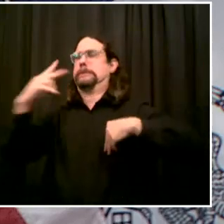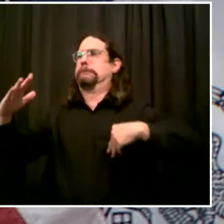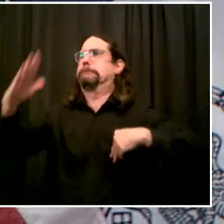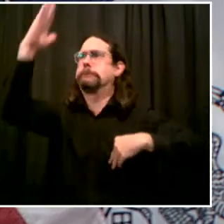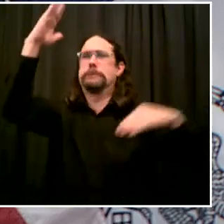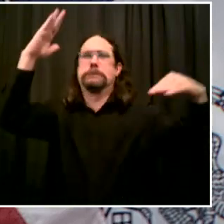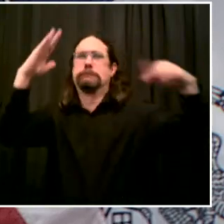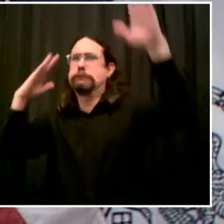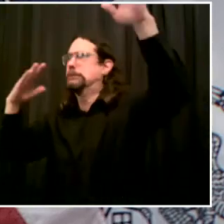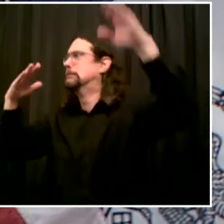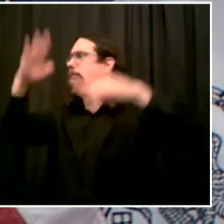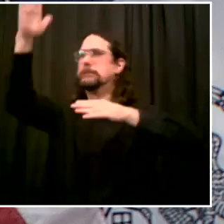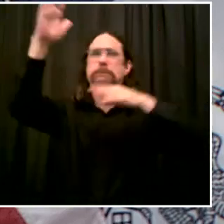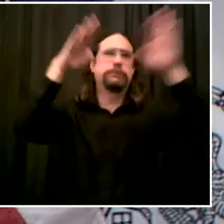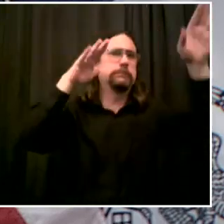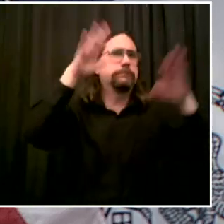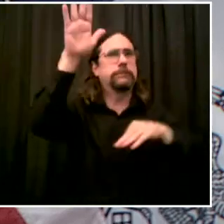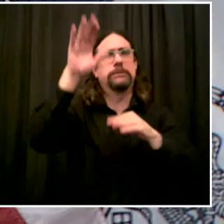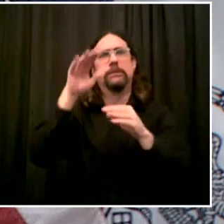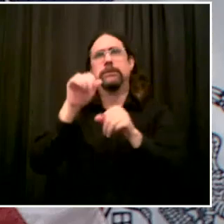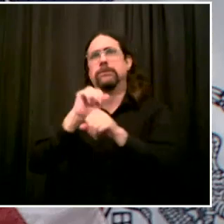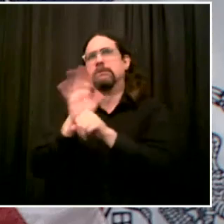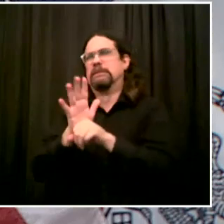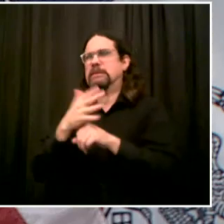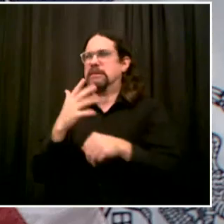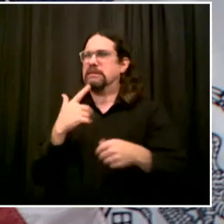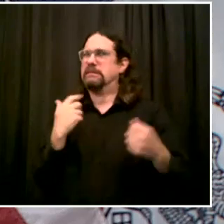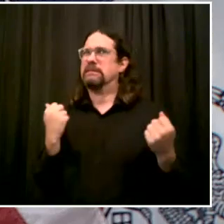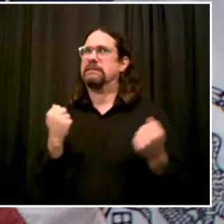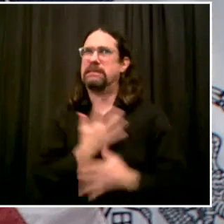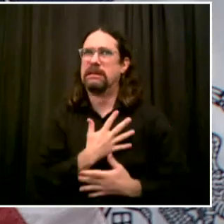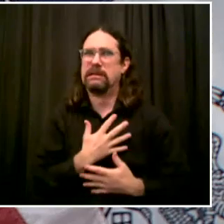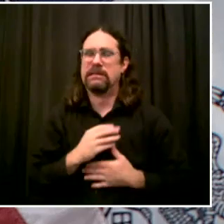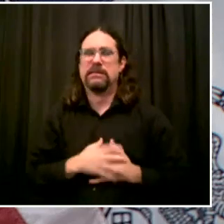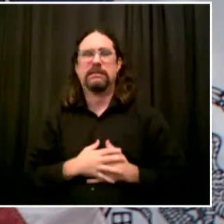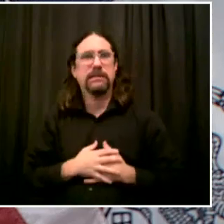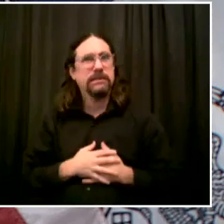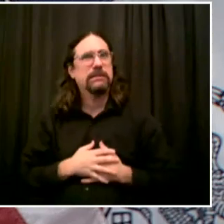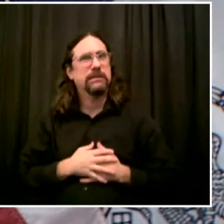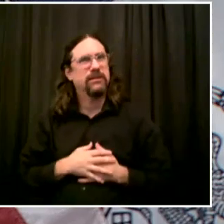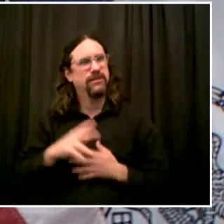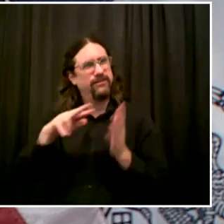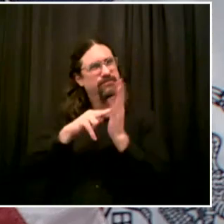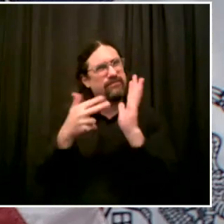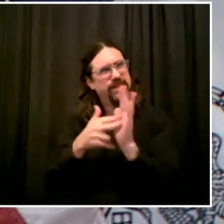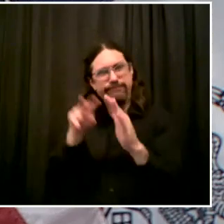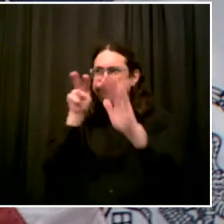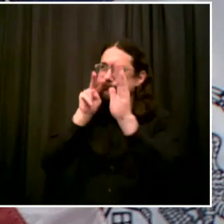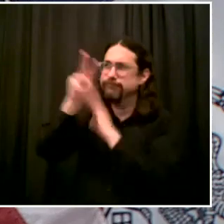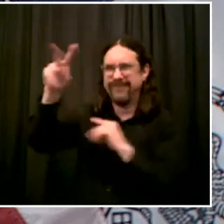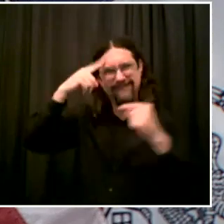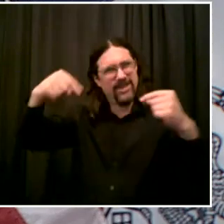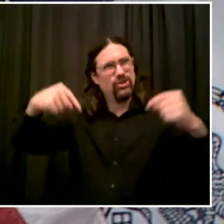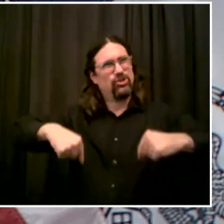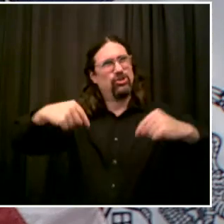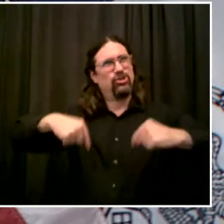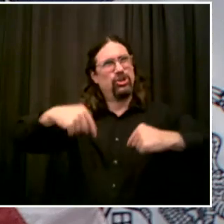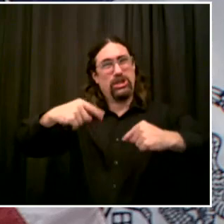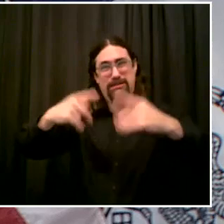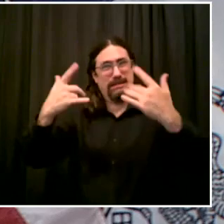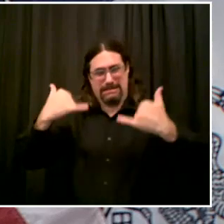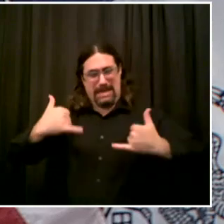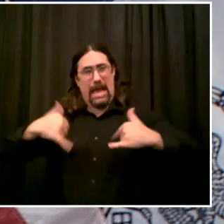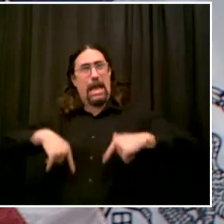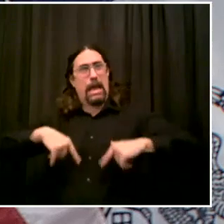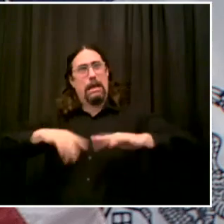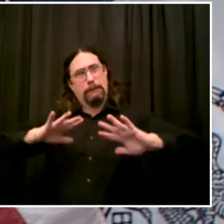And we do see that a number of cities and states, unfortunately, are going in the wrong direction. And we know in some cases